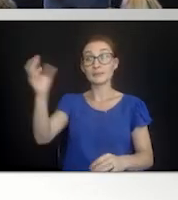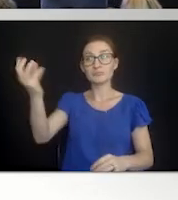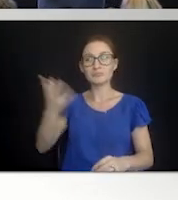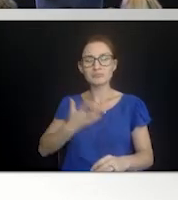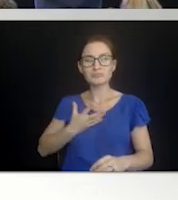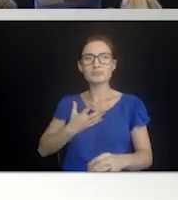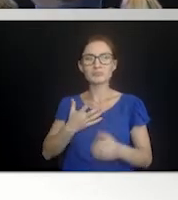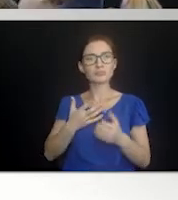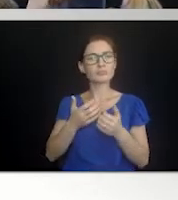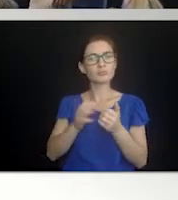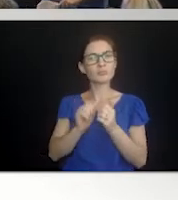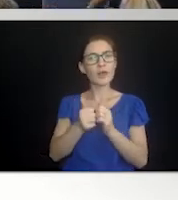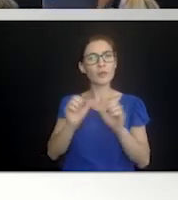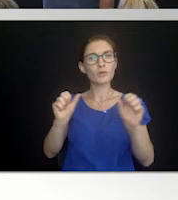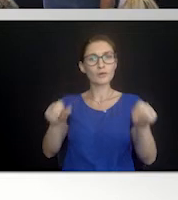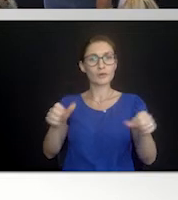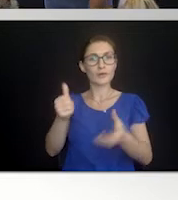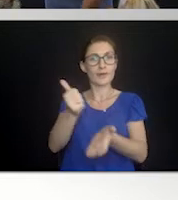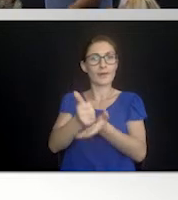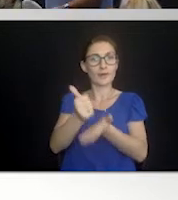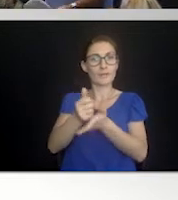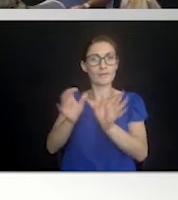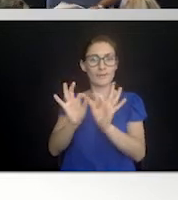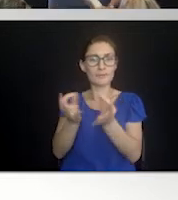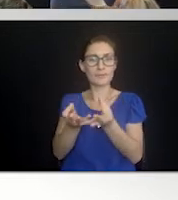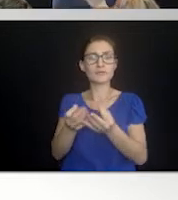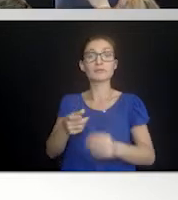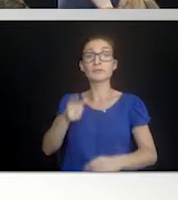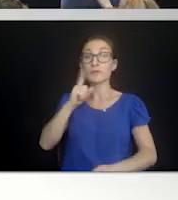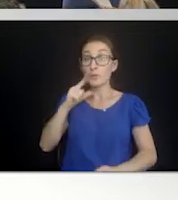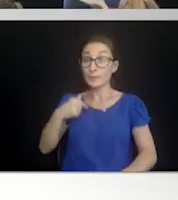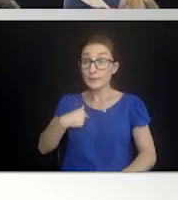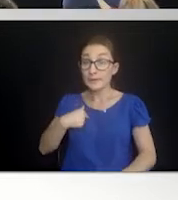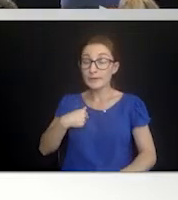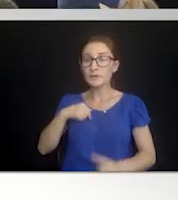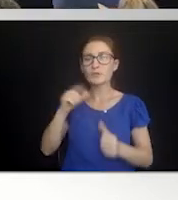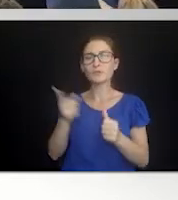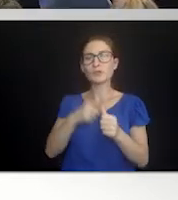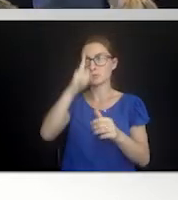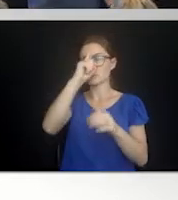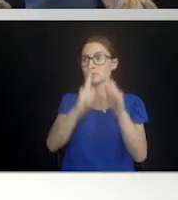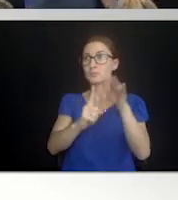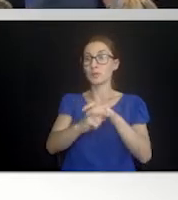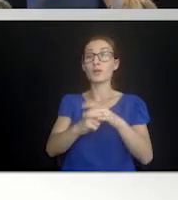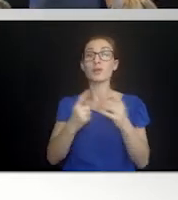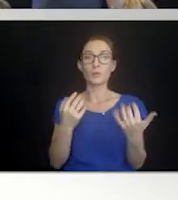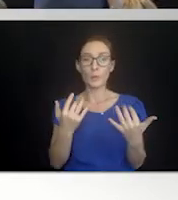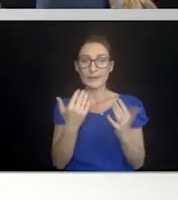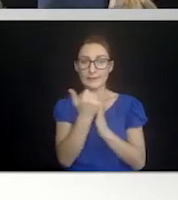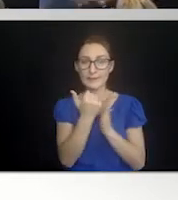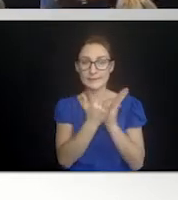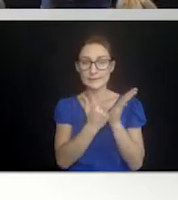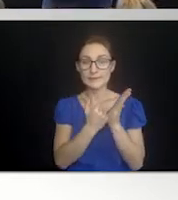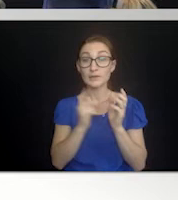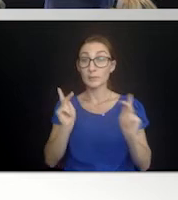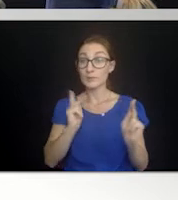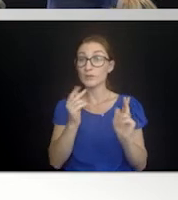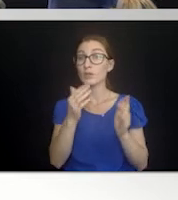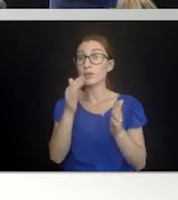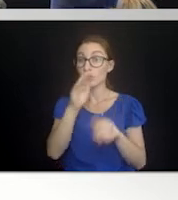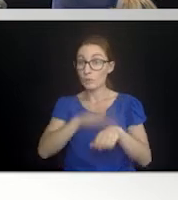and he filled me in on how it could help families. And to me, the first thing I thought of was people on the wait list. And that doesn't